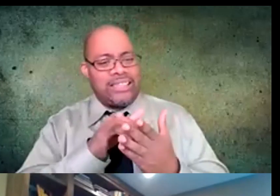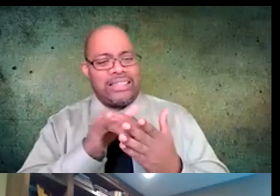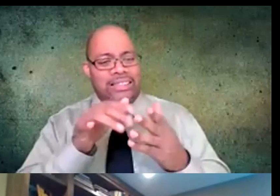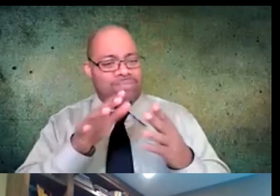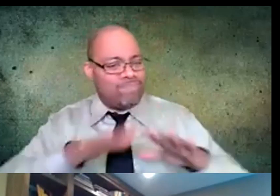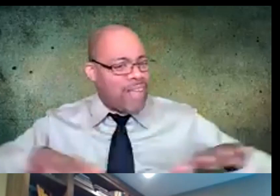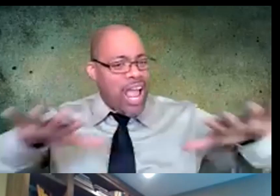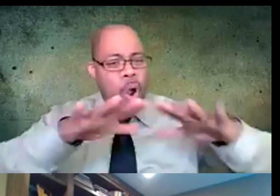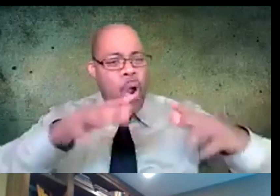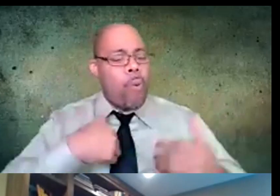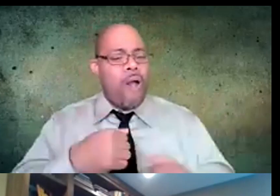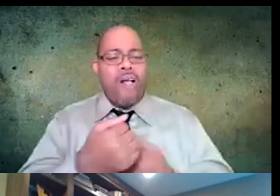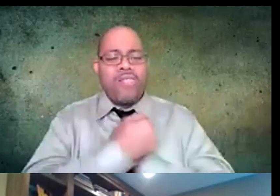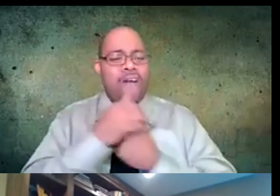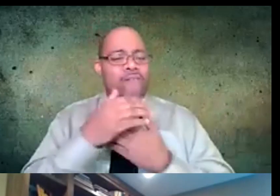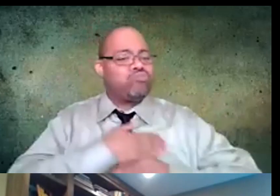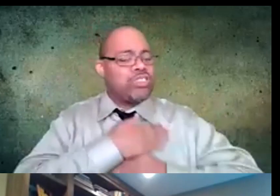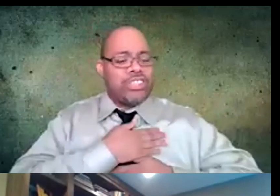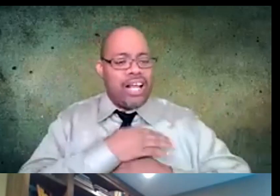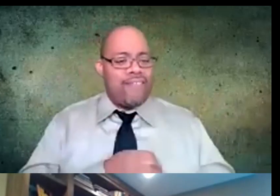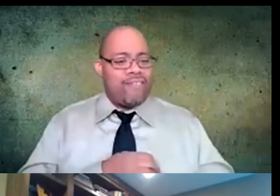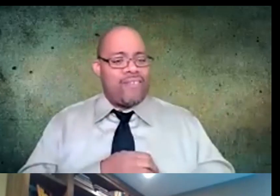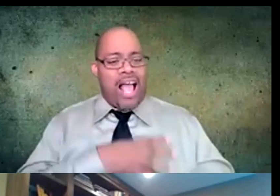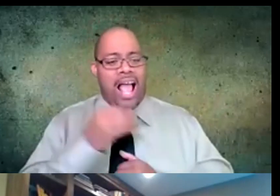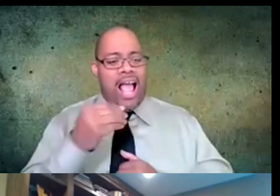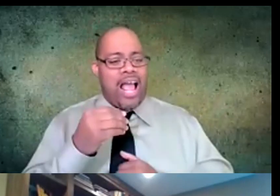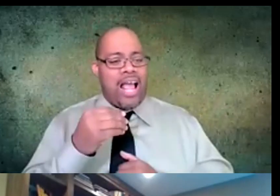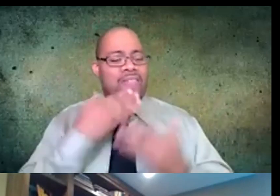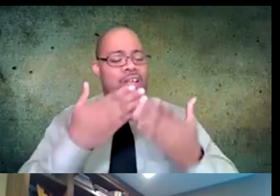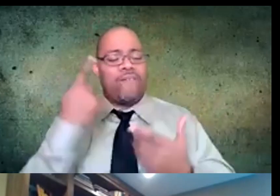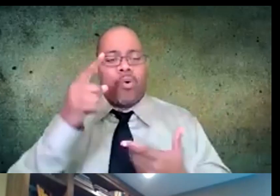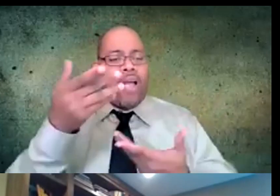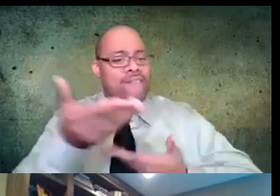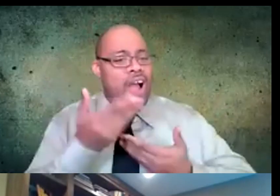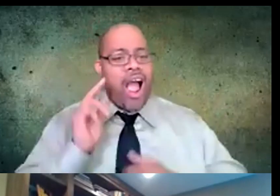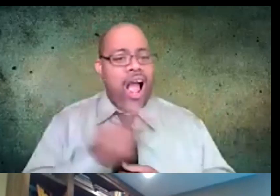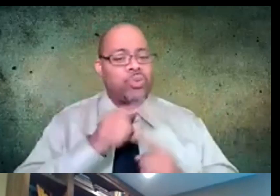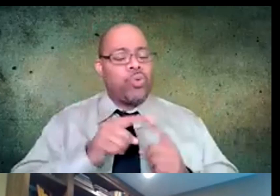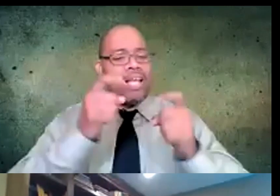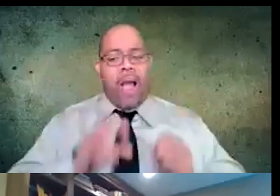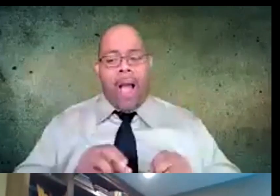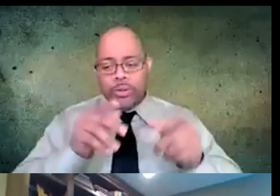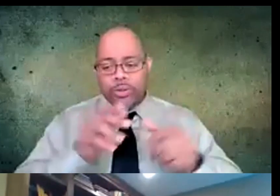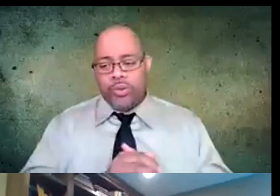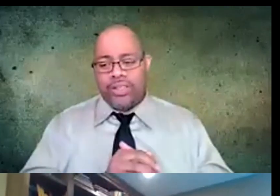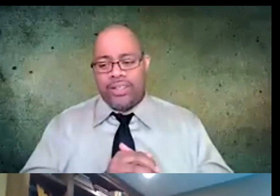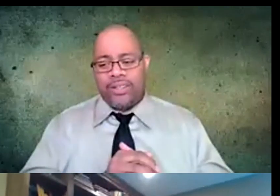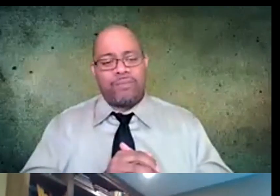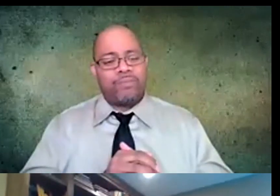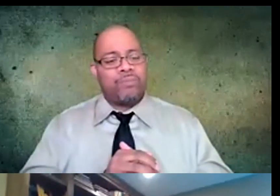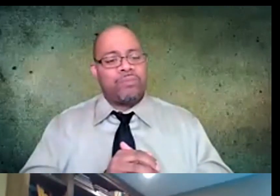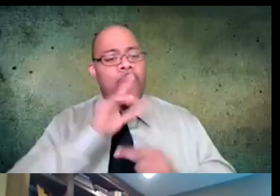so appreciative, and thank you for inviting us to give us an opportunity to talk about